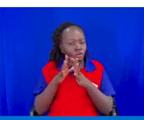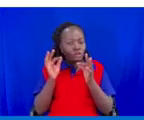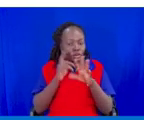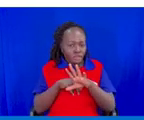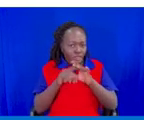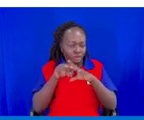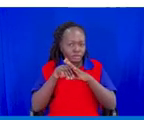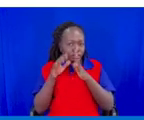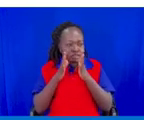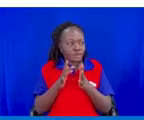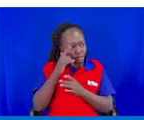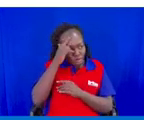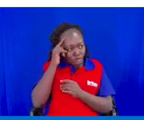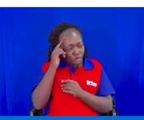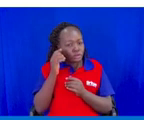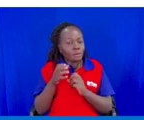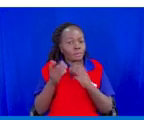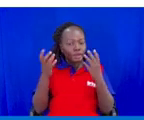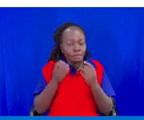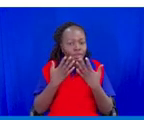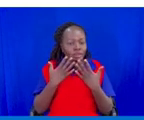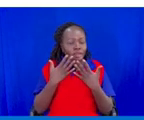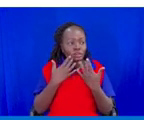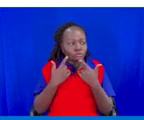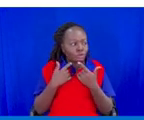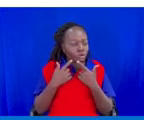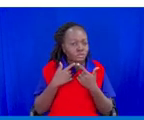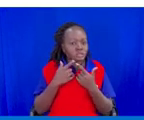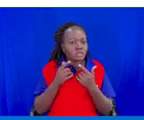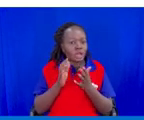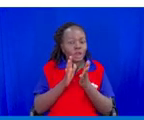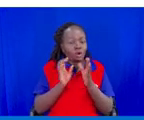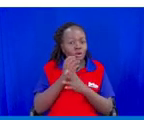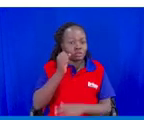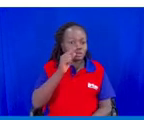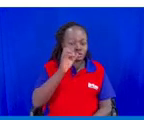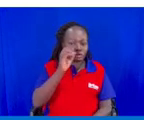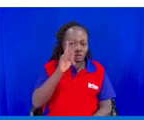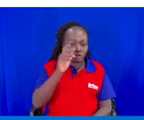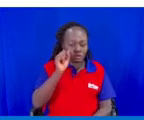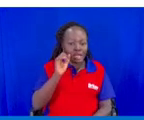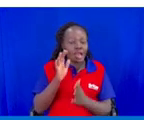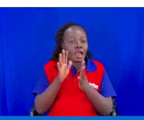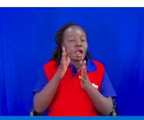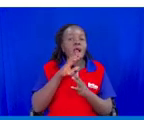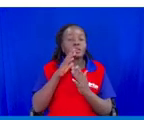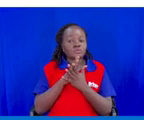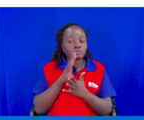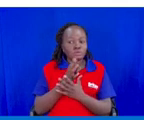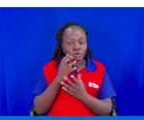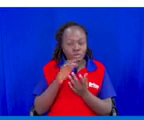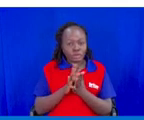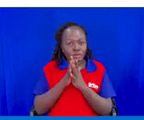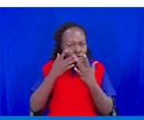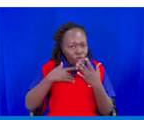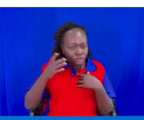investor, because most of the stocks, especially the stocks with strong fundamentals, they're really going concerns. You don't expect